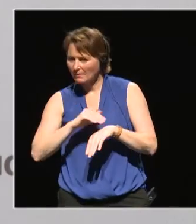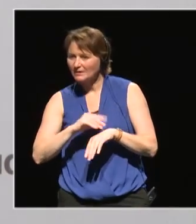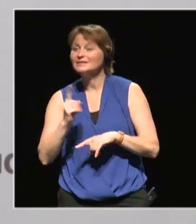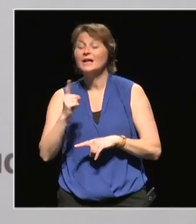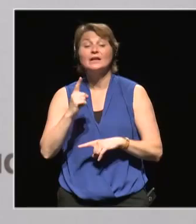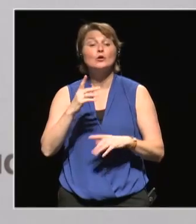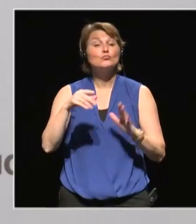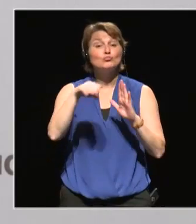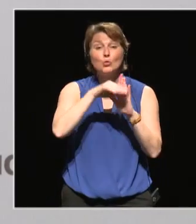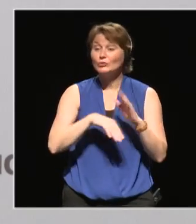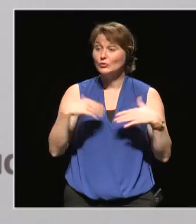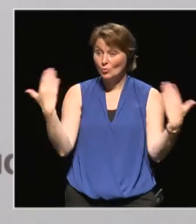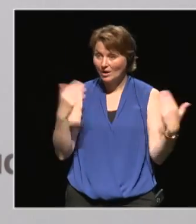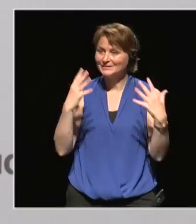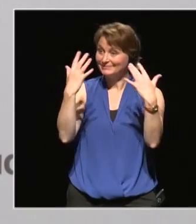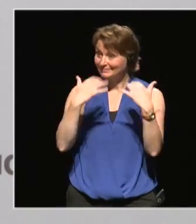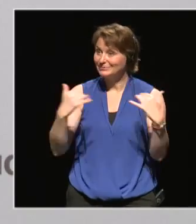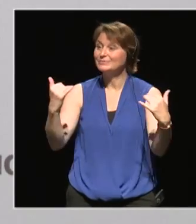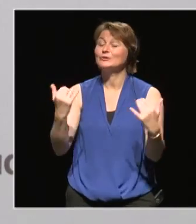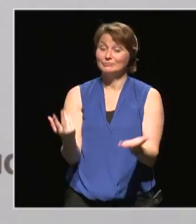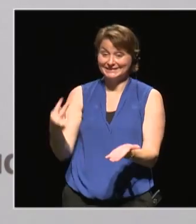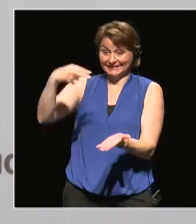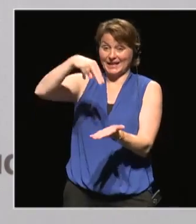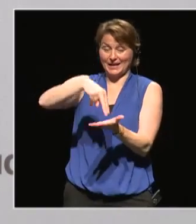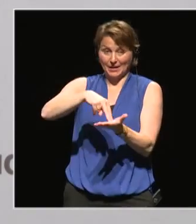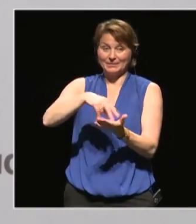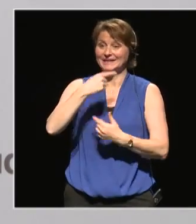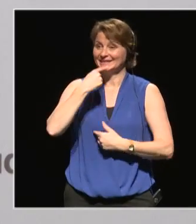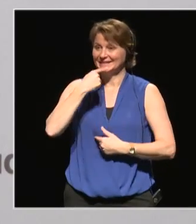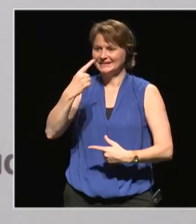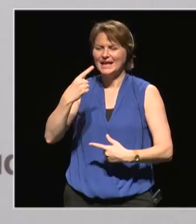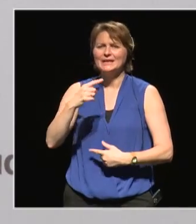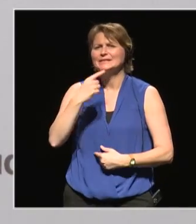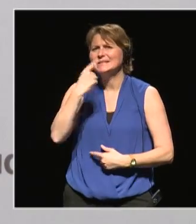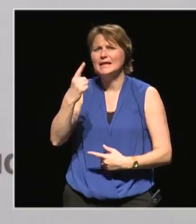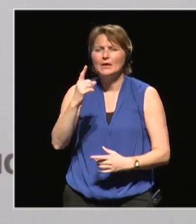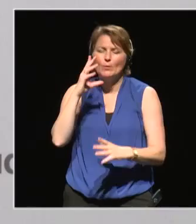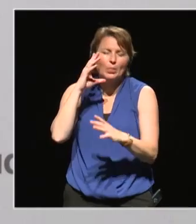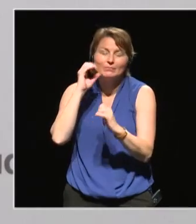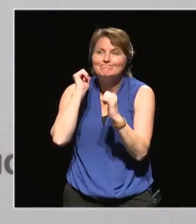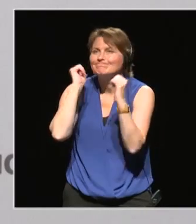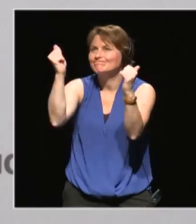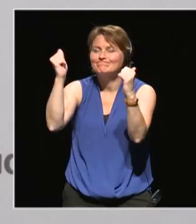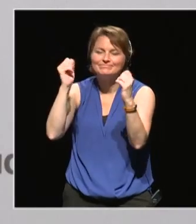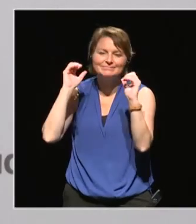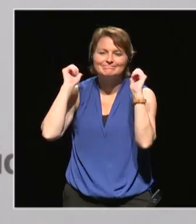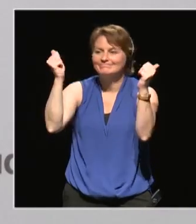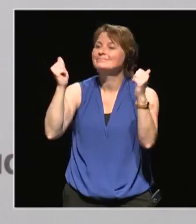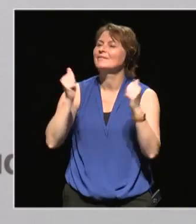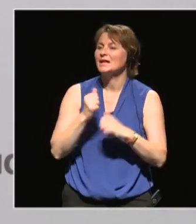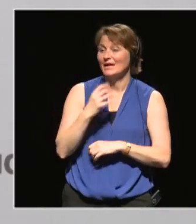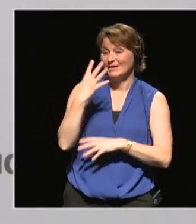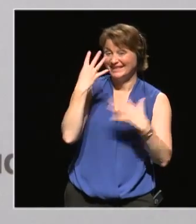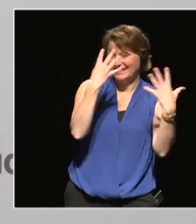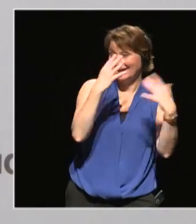up, you say who you are, you say something completely fascinating, and you sit down again. And you have 90 seconds to do it